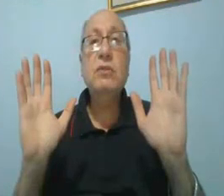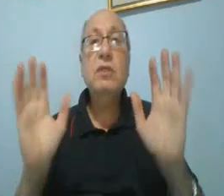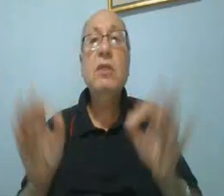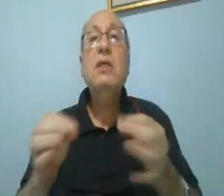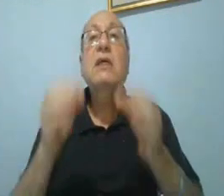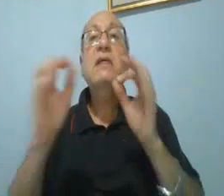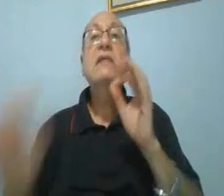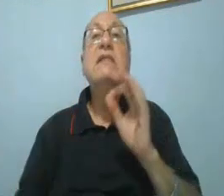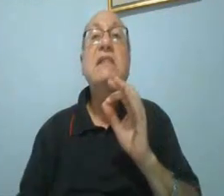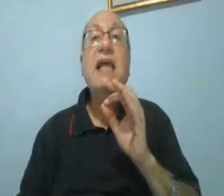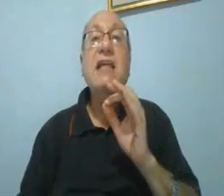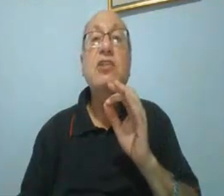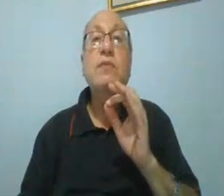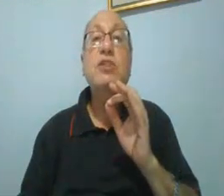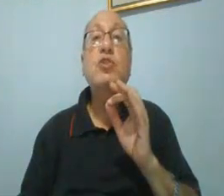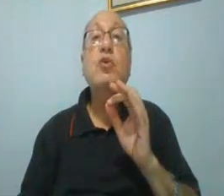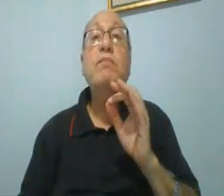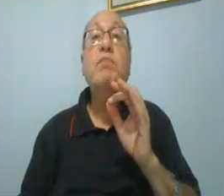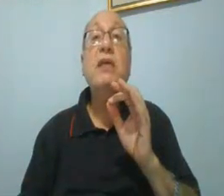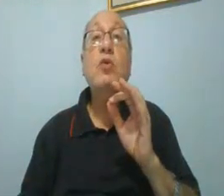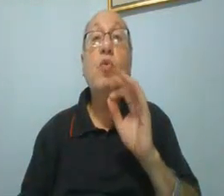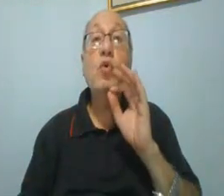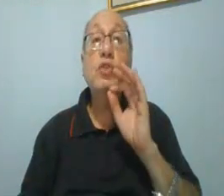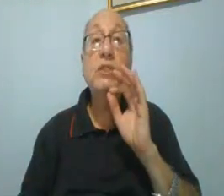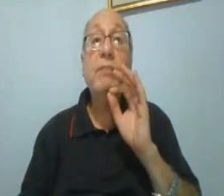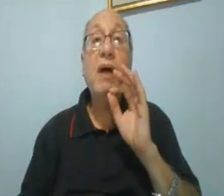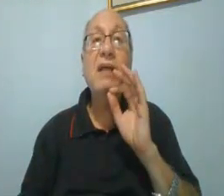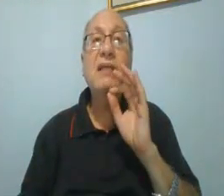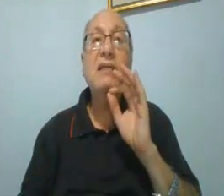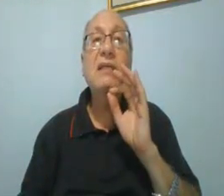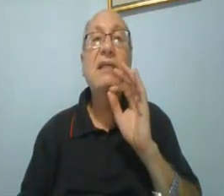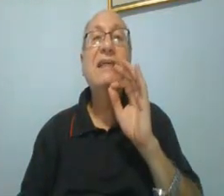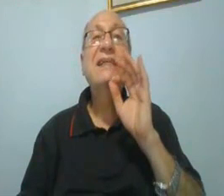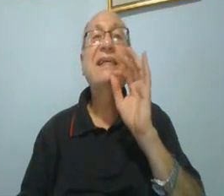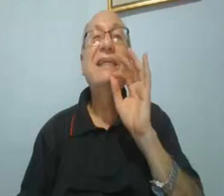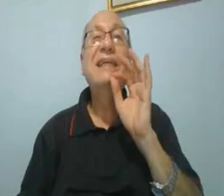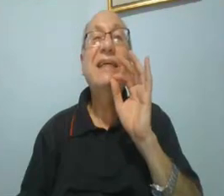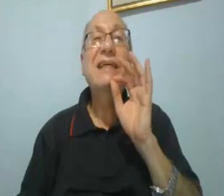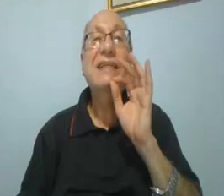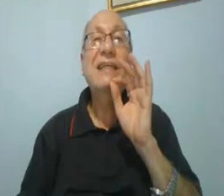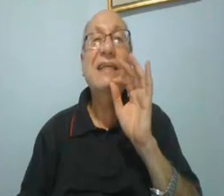sterilization, the instrument should be washed by